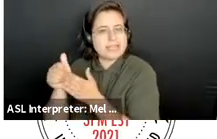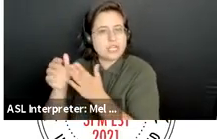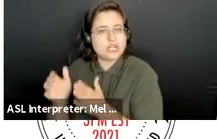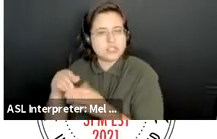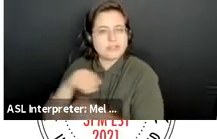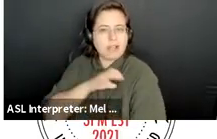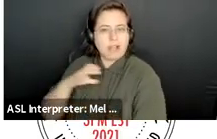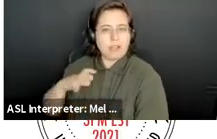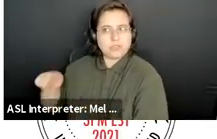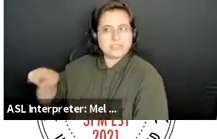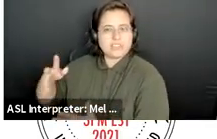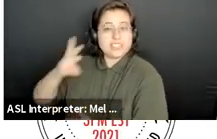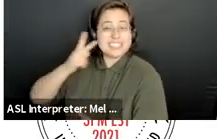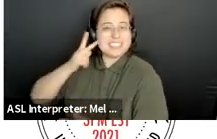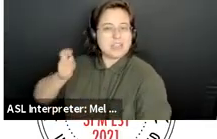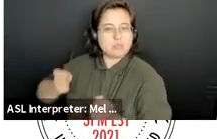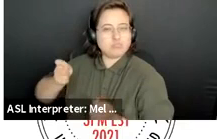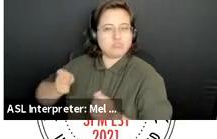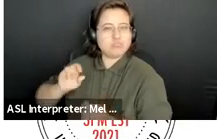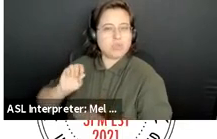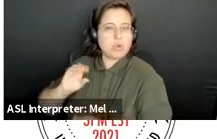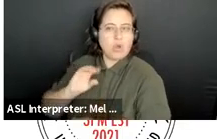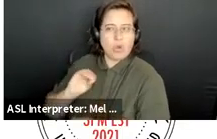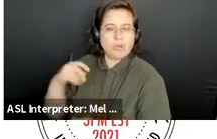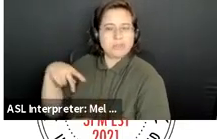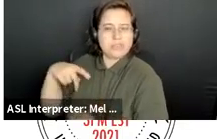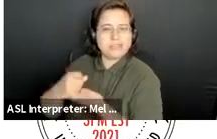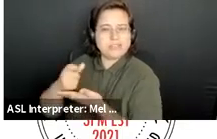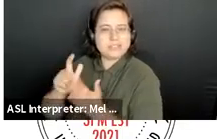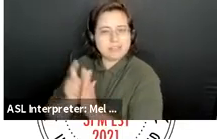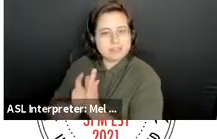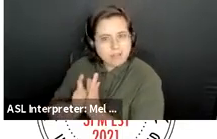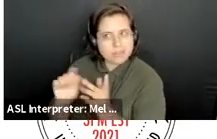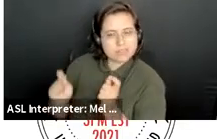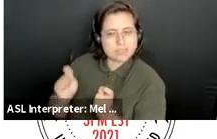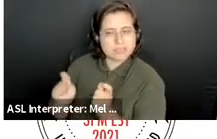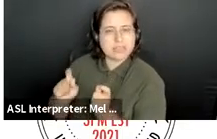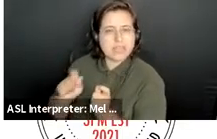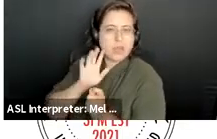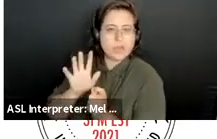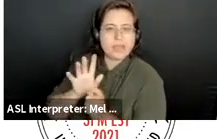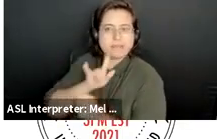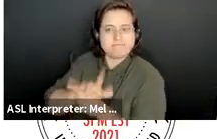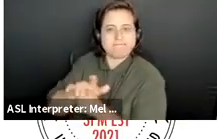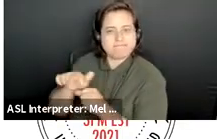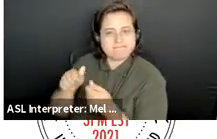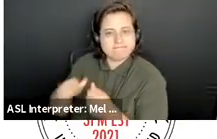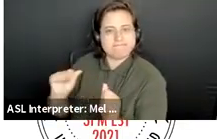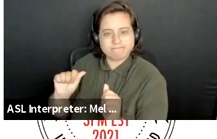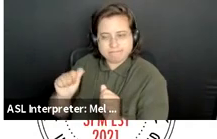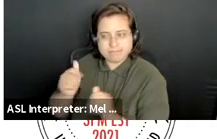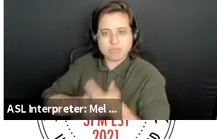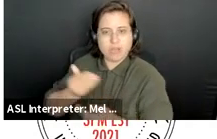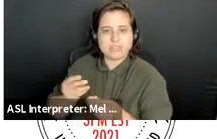who see opportunities to tweak the O&P visa laws in ways that will kind of seal this effort to make the process turn